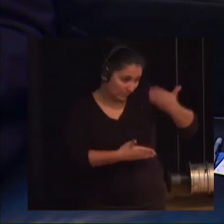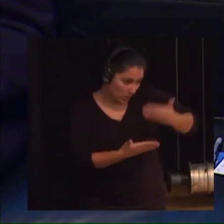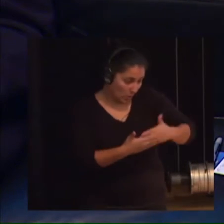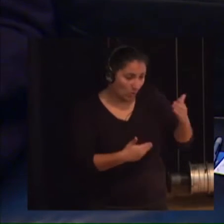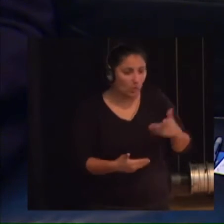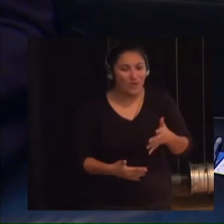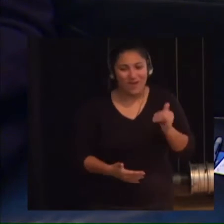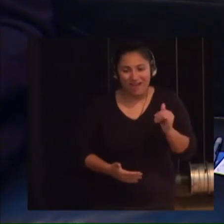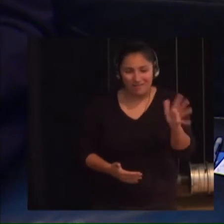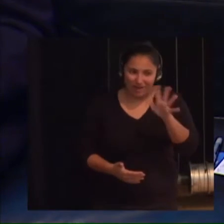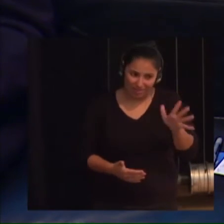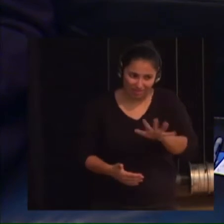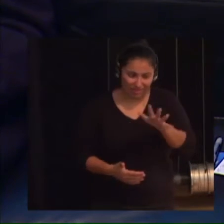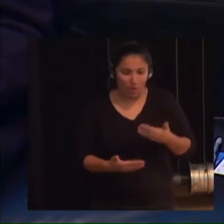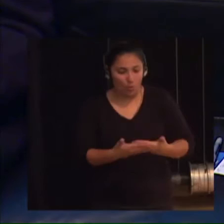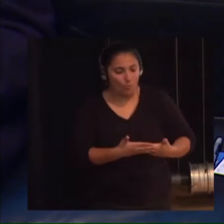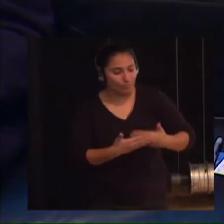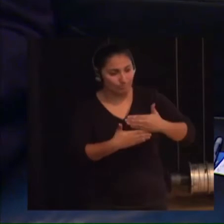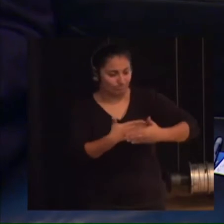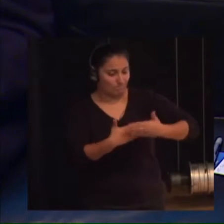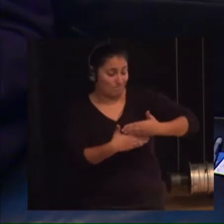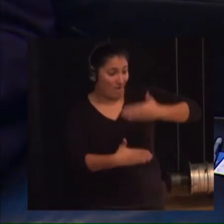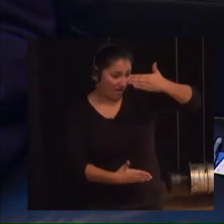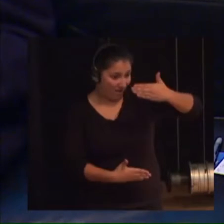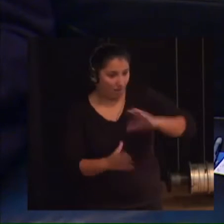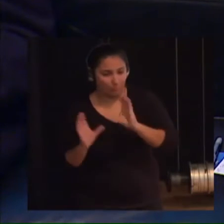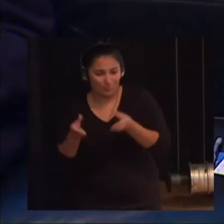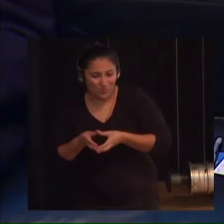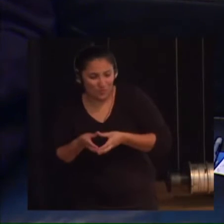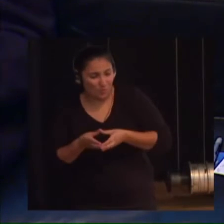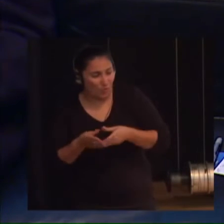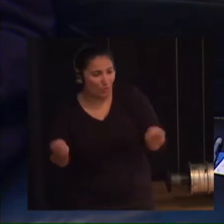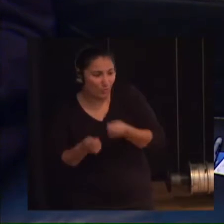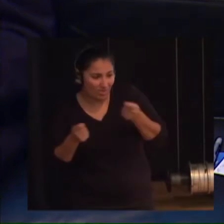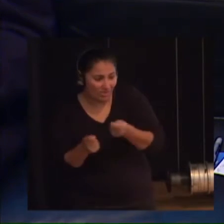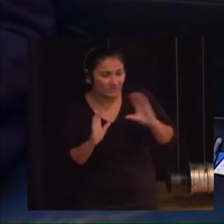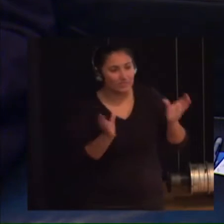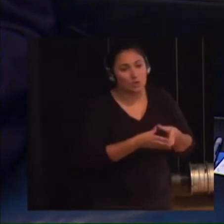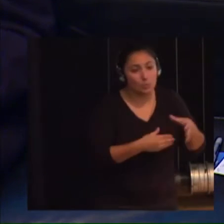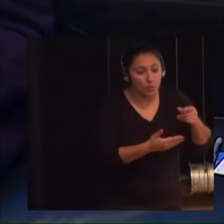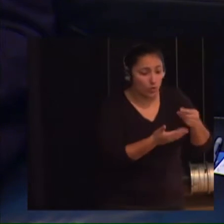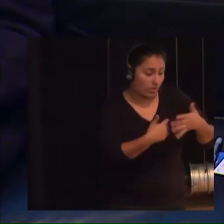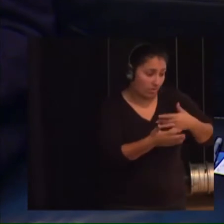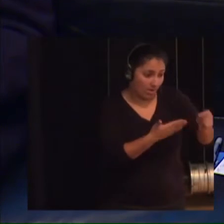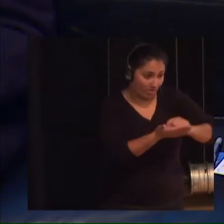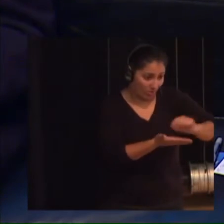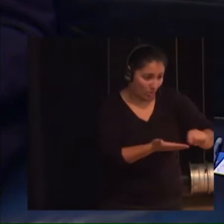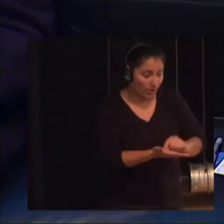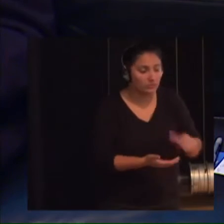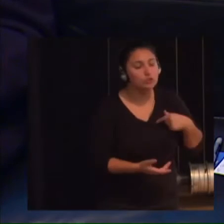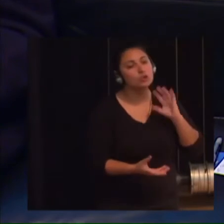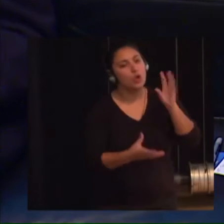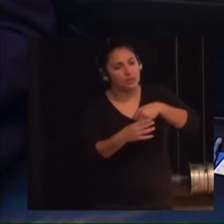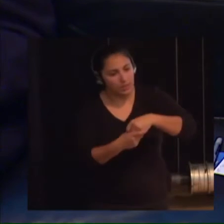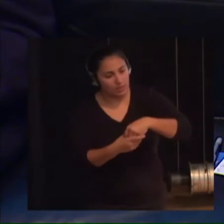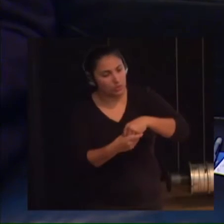editorial teams, to the extent that actually when I was on staff at the Financial Times, I used to edit some of the supplements,